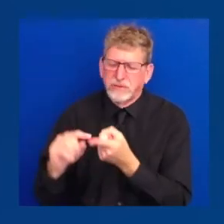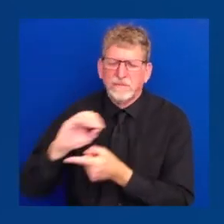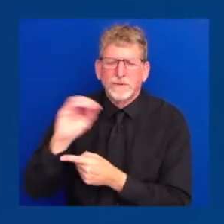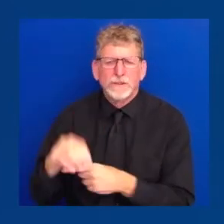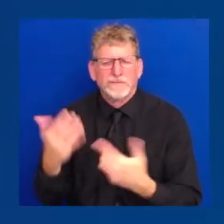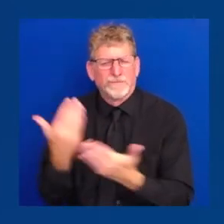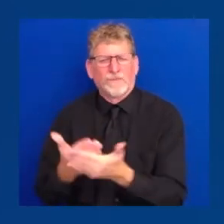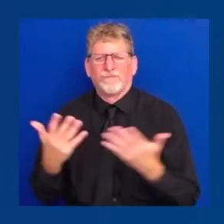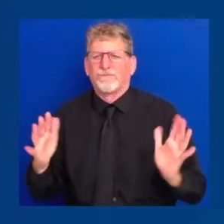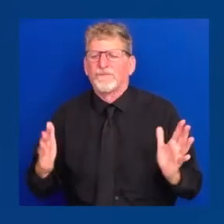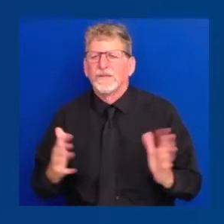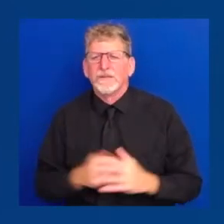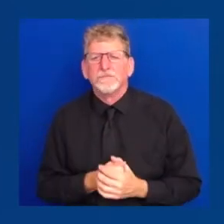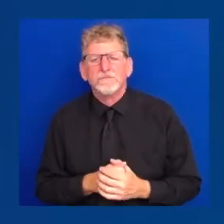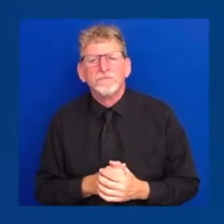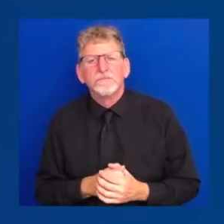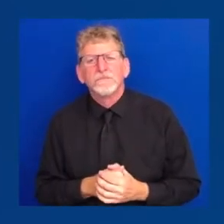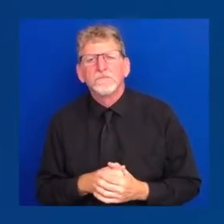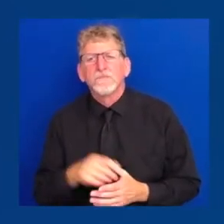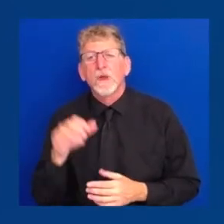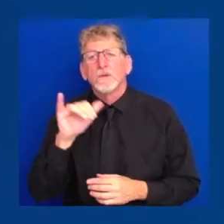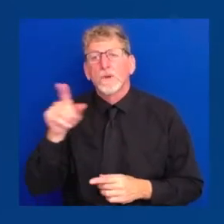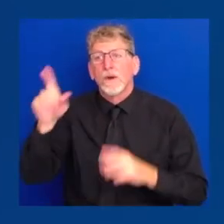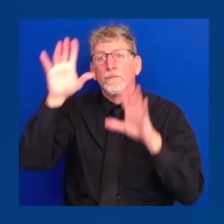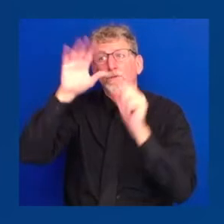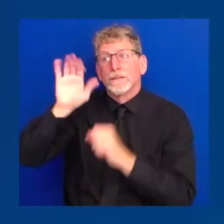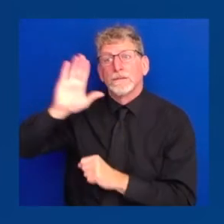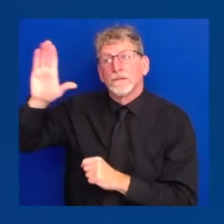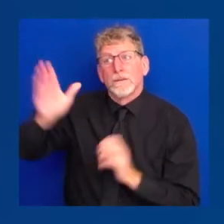investment in treatment research for COVID-19.